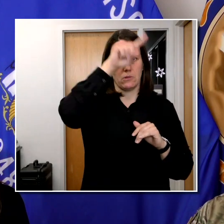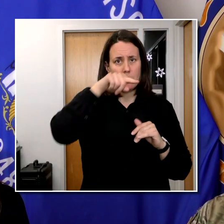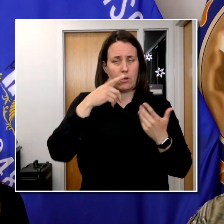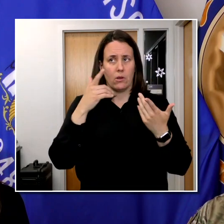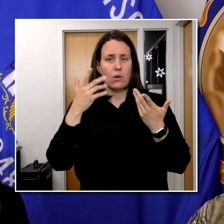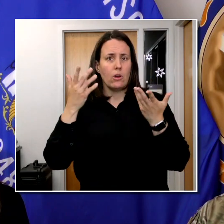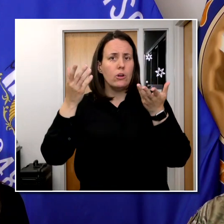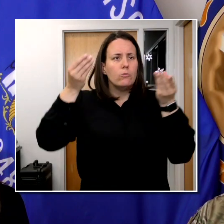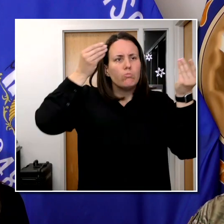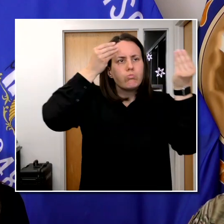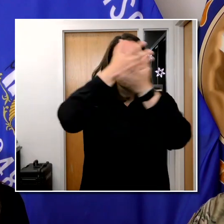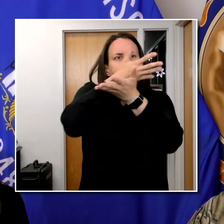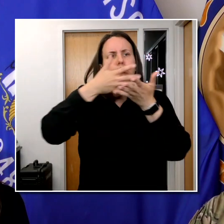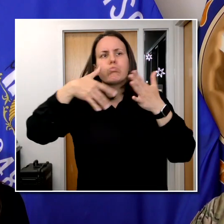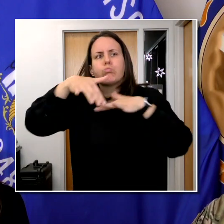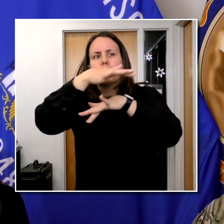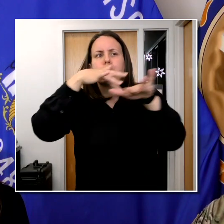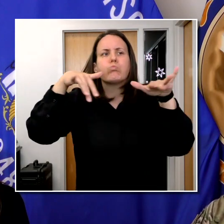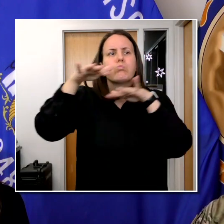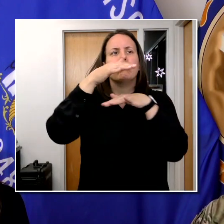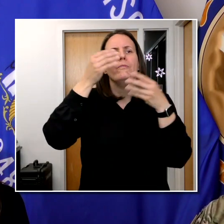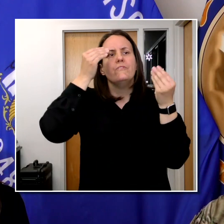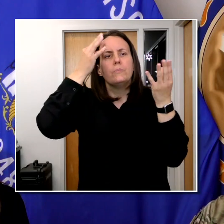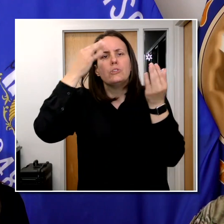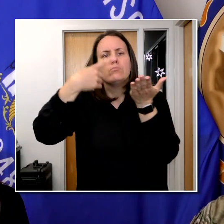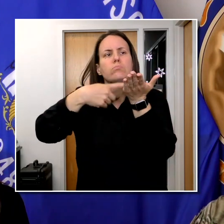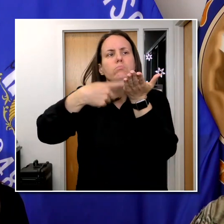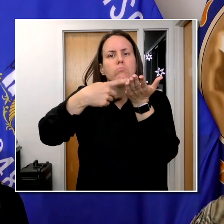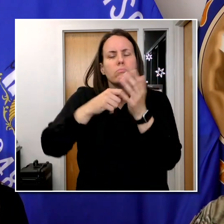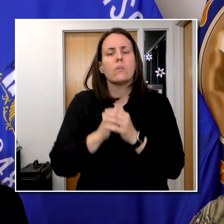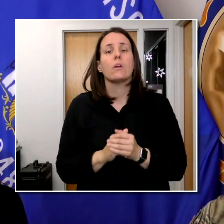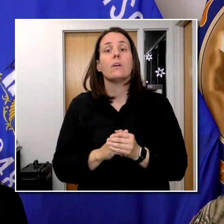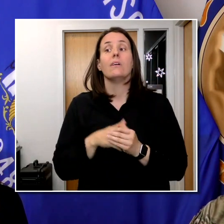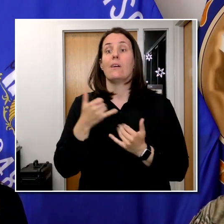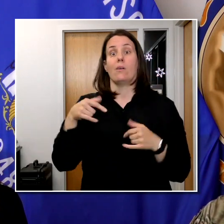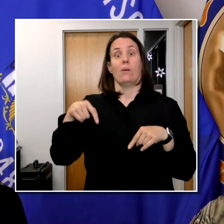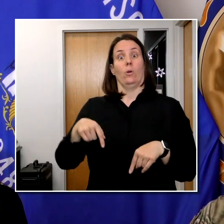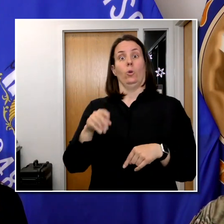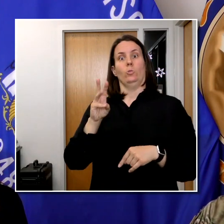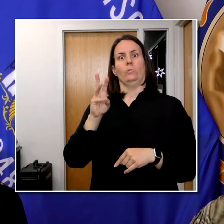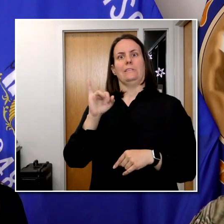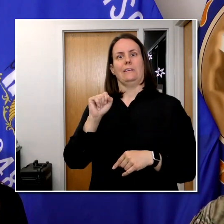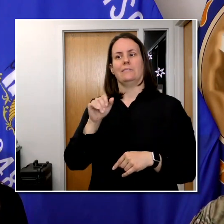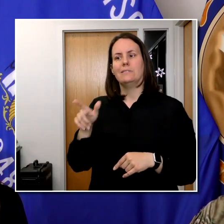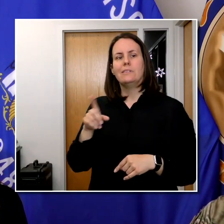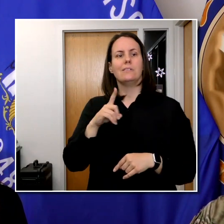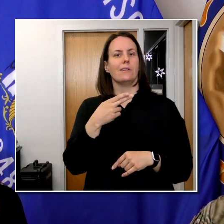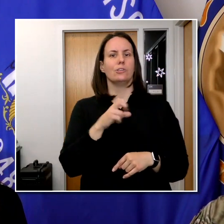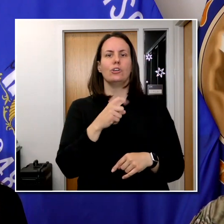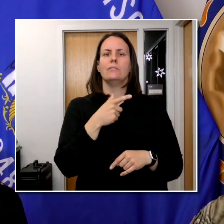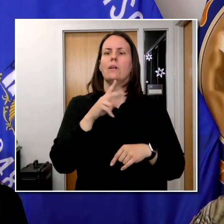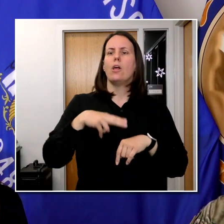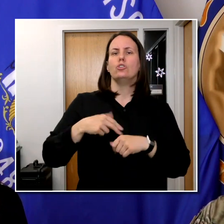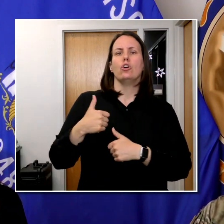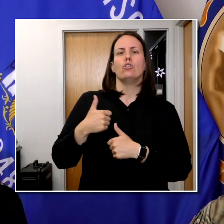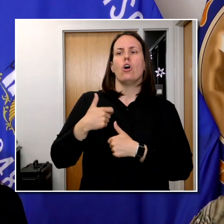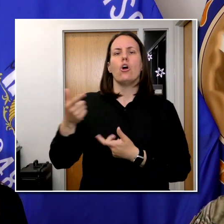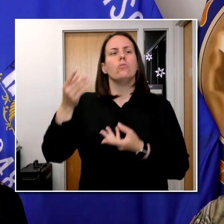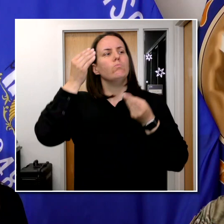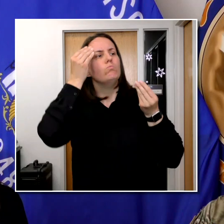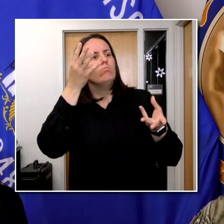National Guard are sharing and receiving from other Midwest states as part of the coalition, if any information at